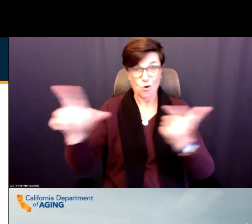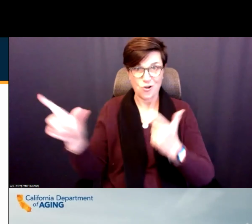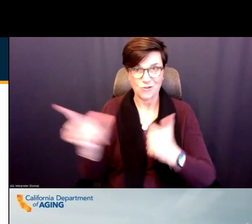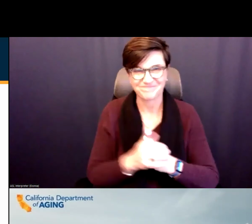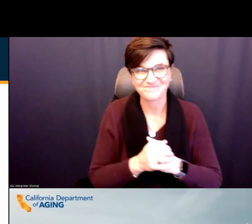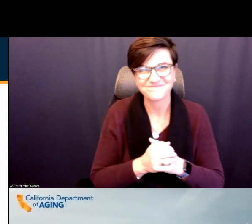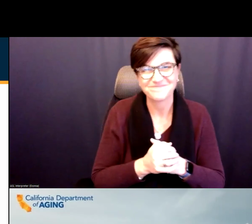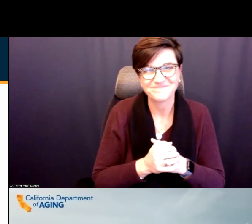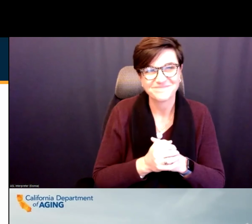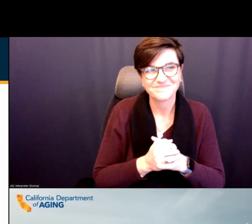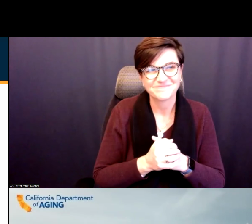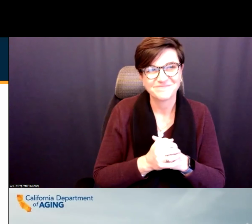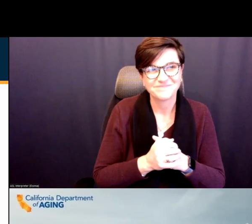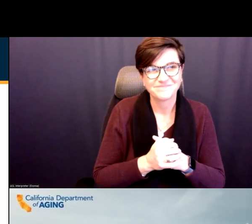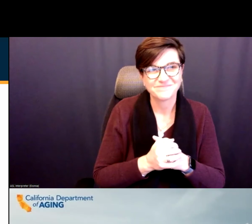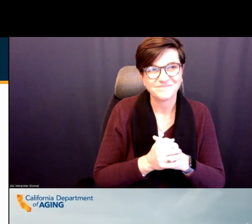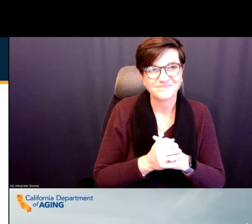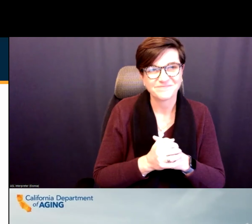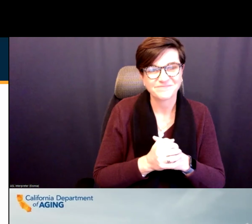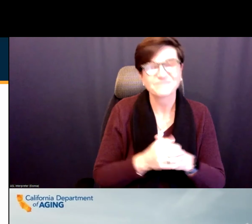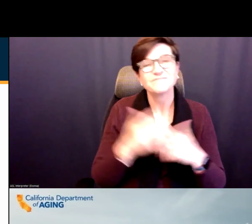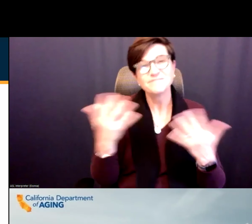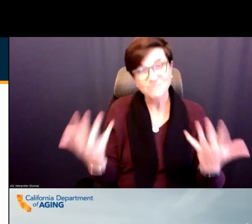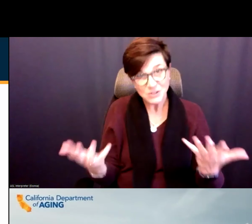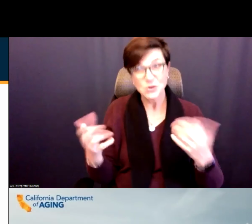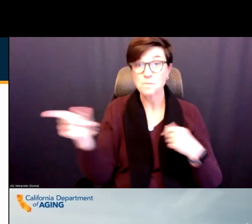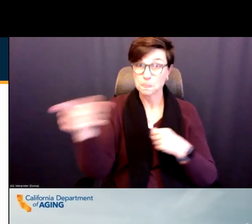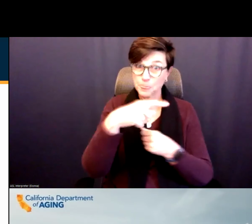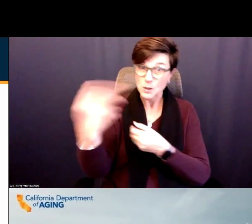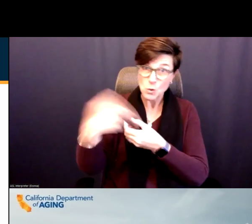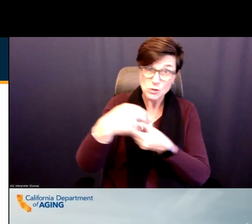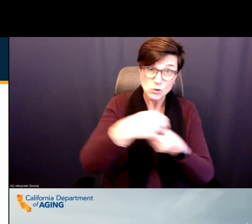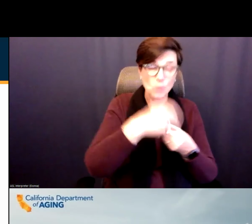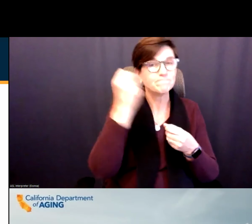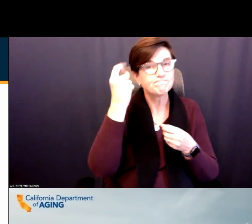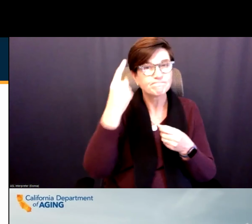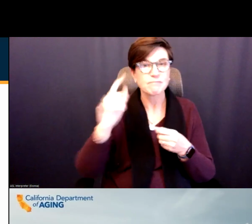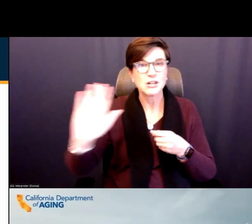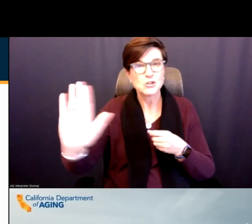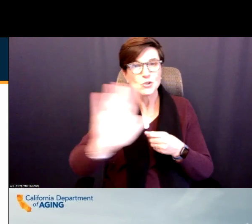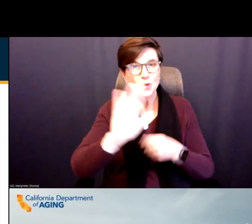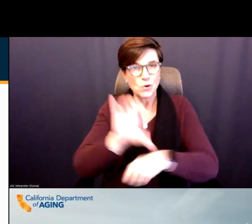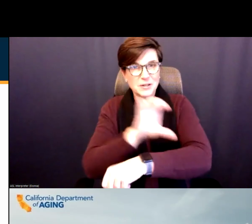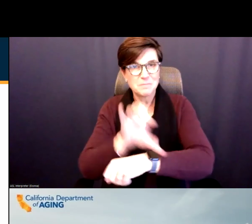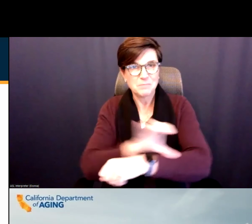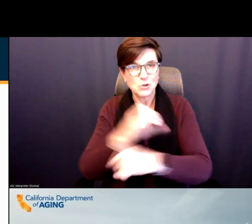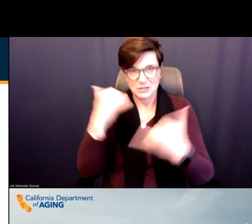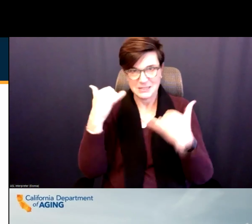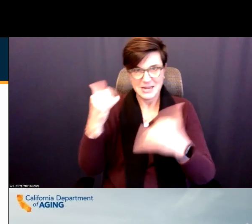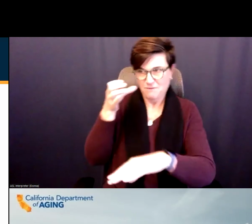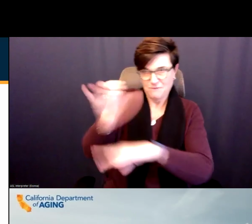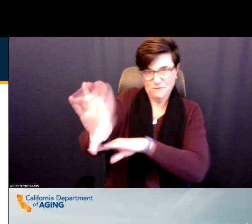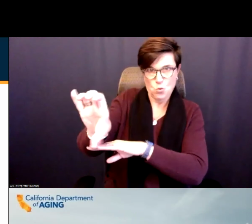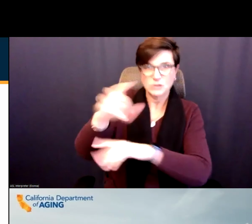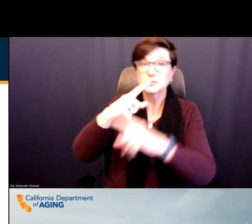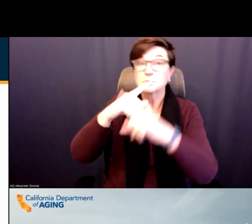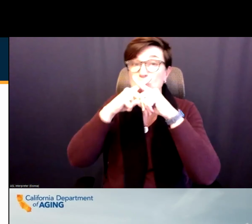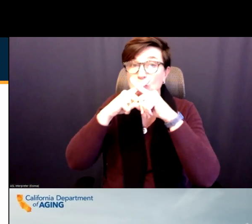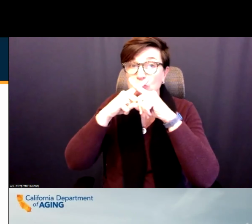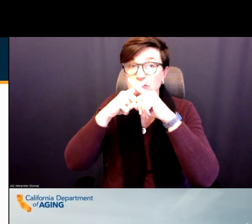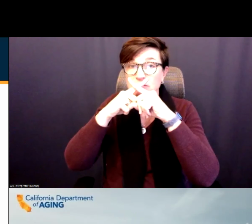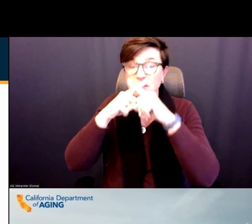Zoom etiquette, you have all been muted upon entry. In order to provide any input, you can go ahead and use the